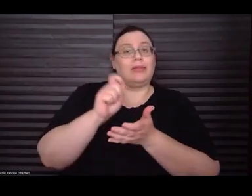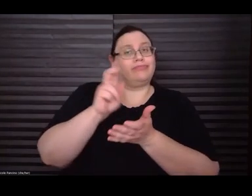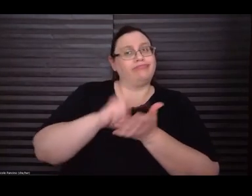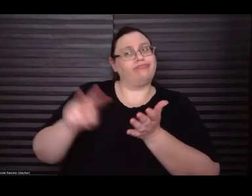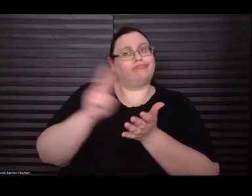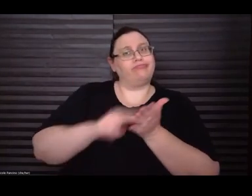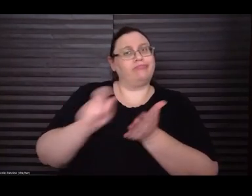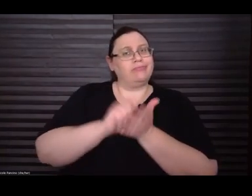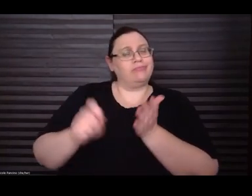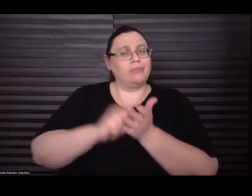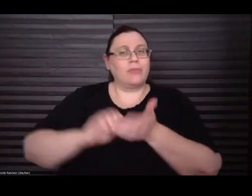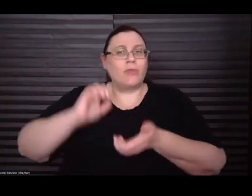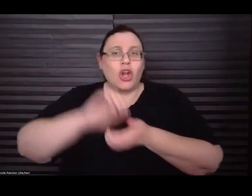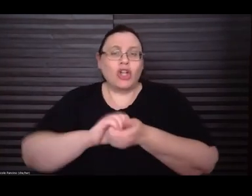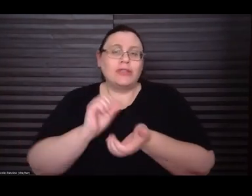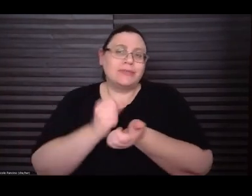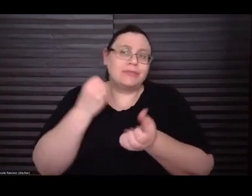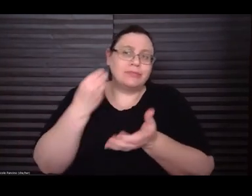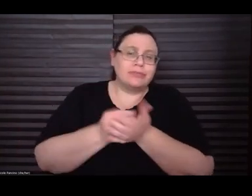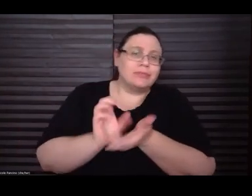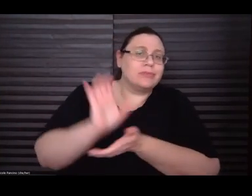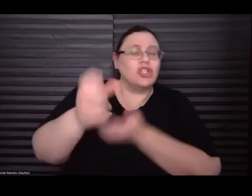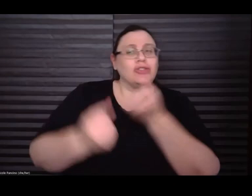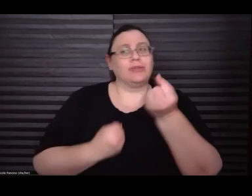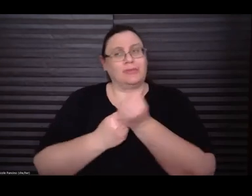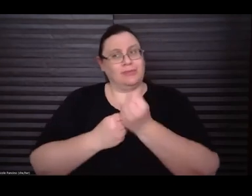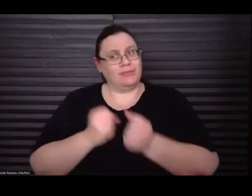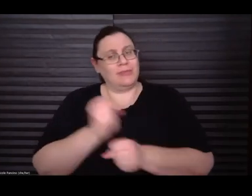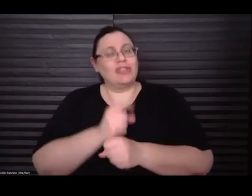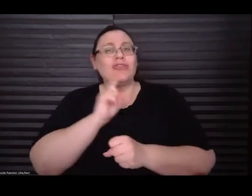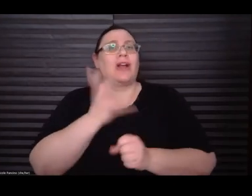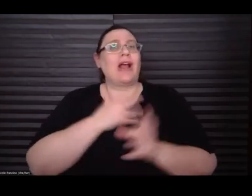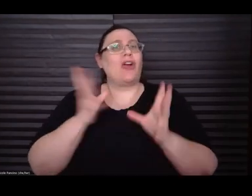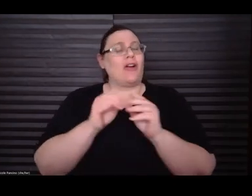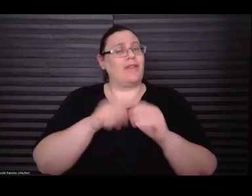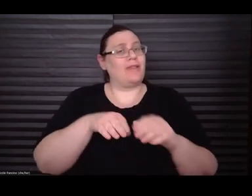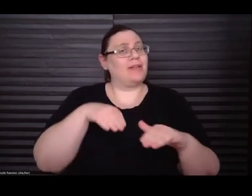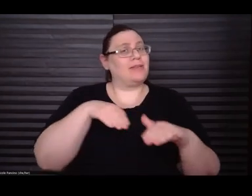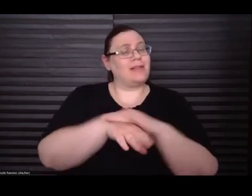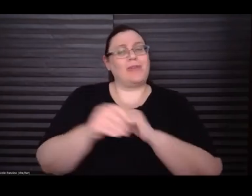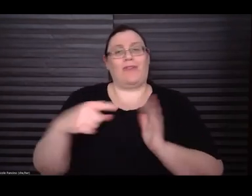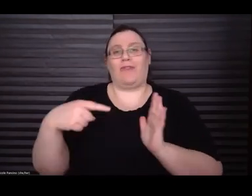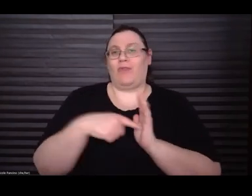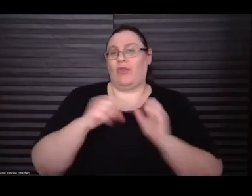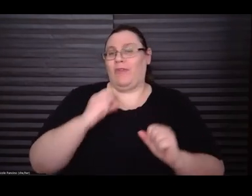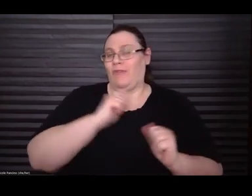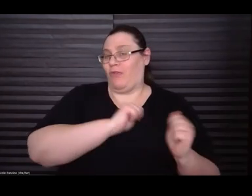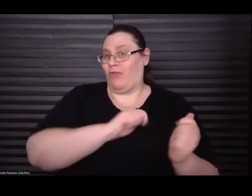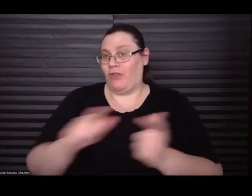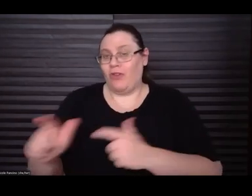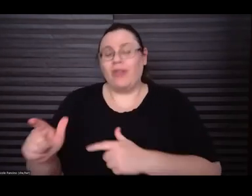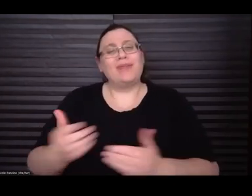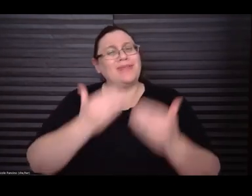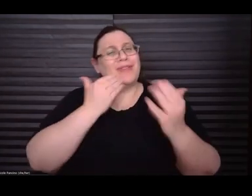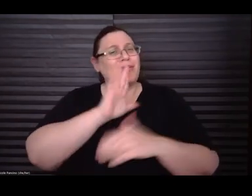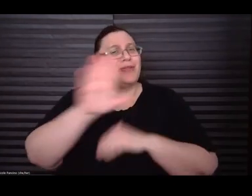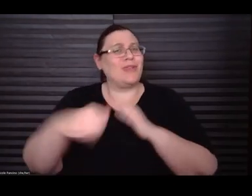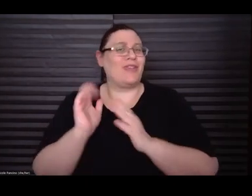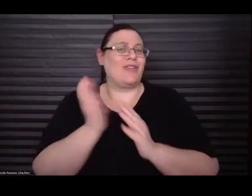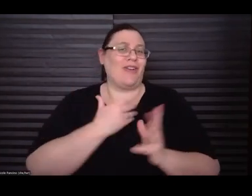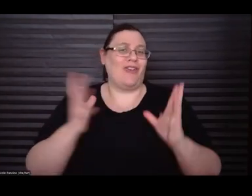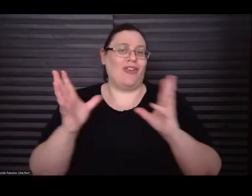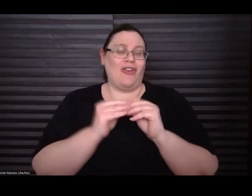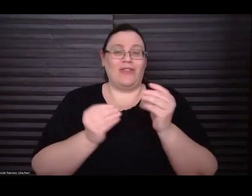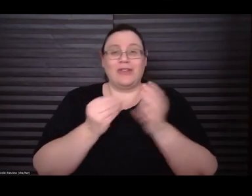allow AWP to present these extraordinary literary events and help us keep our conference affordable and accessible. A thank you to all